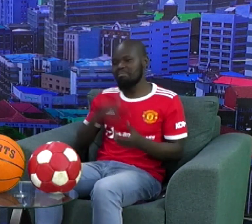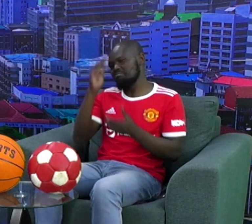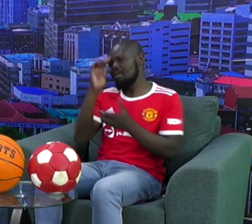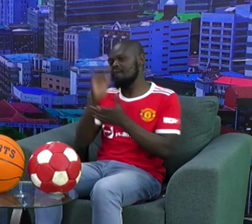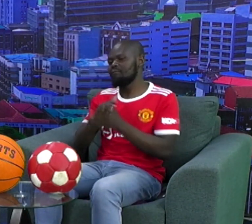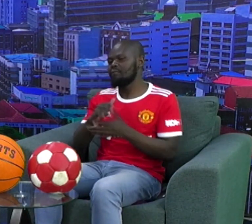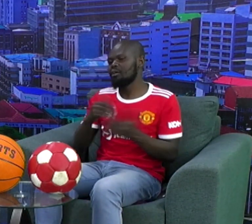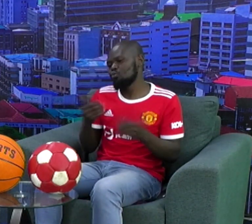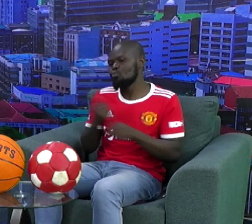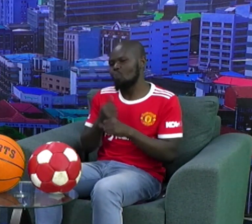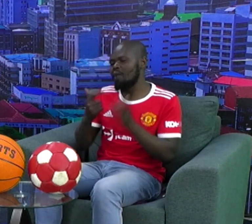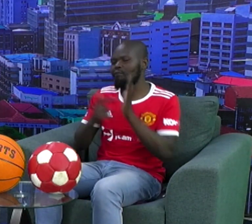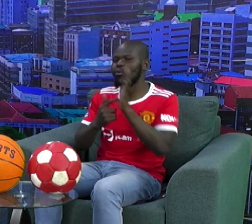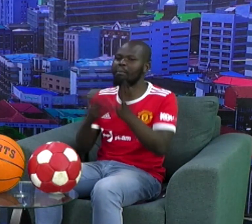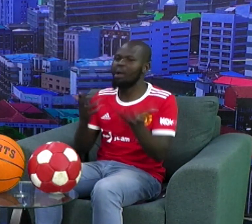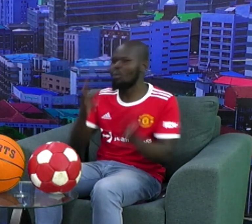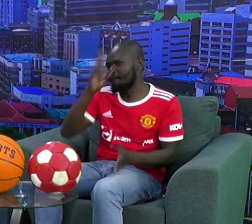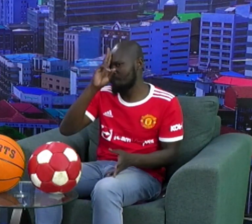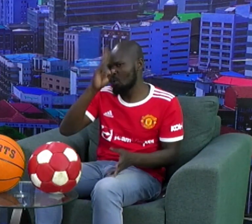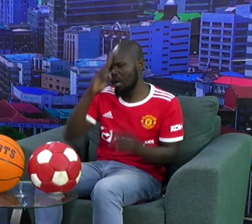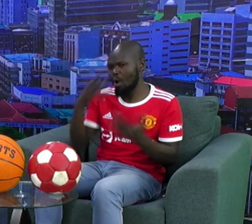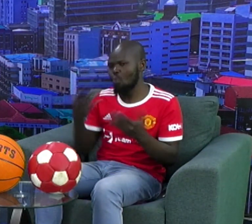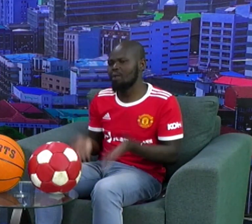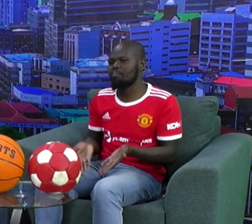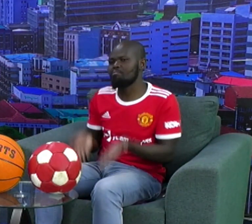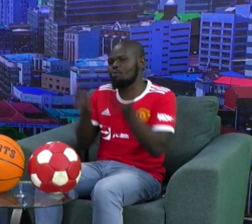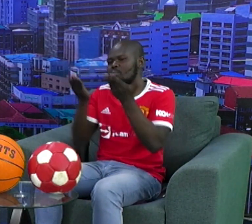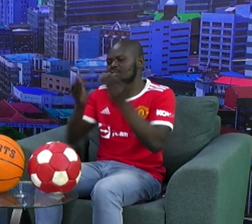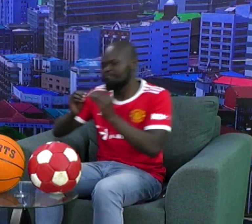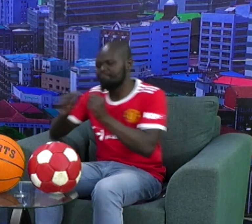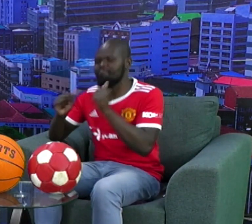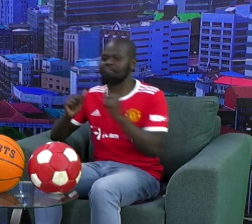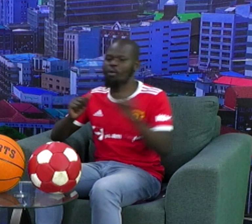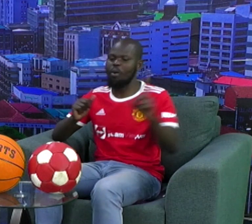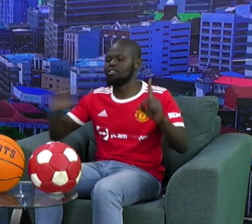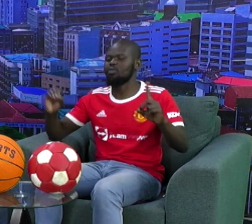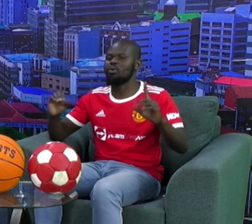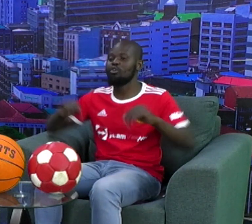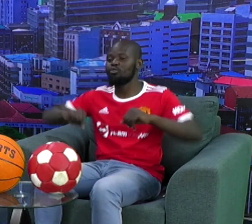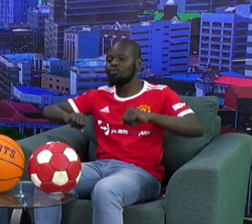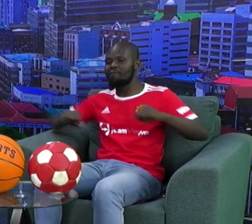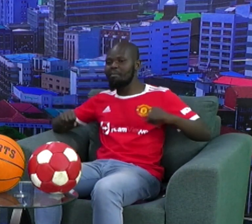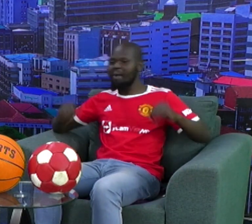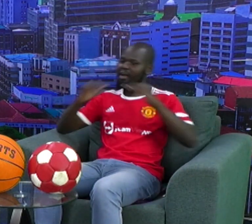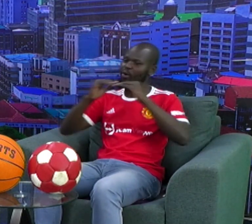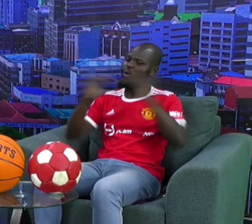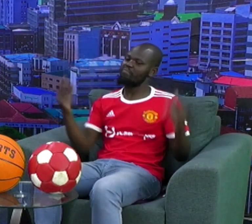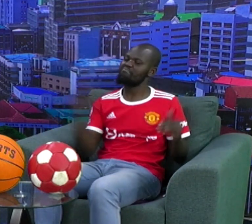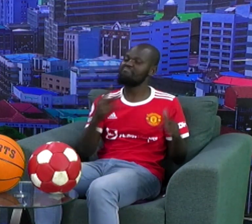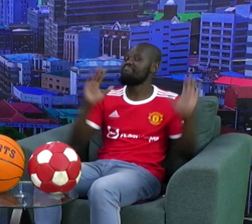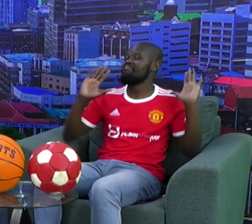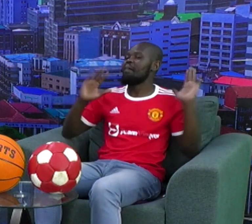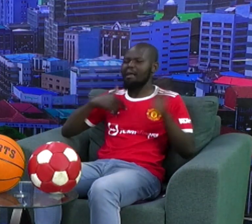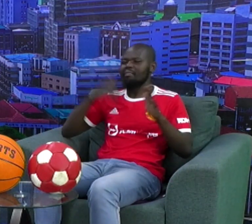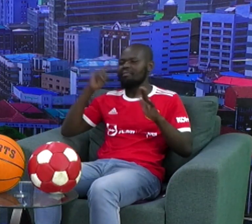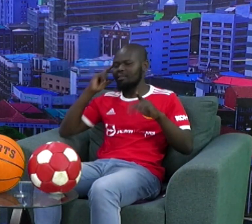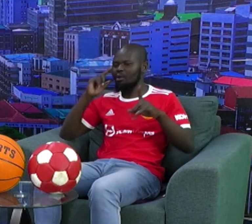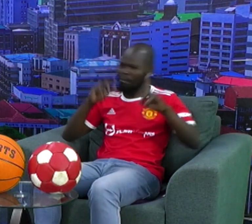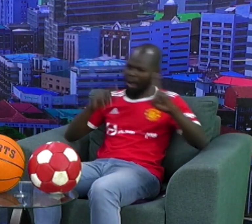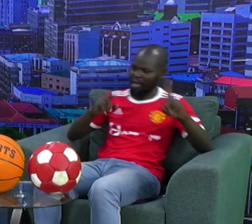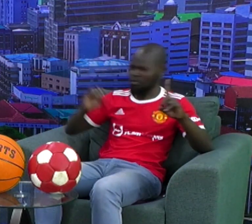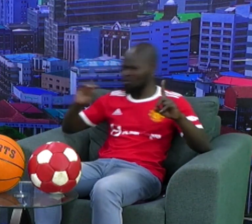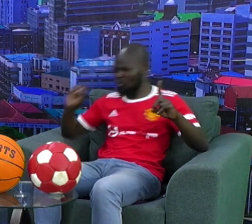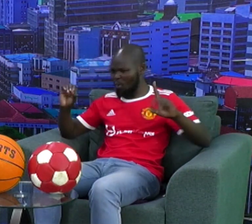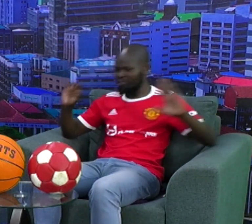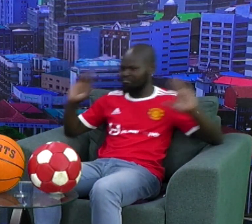it will match the standard for international. But for now, Police has really improved. It will be probably 1-0 against